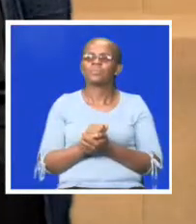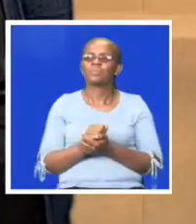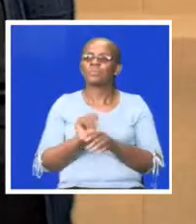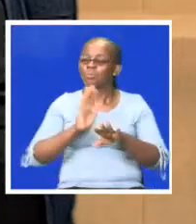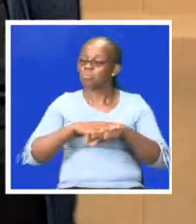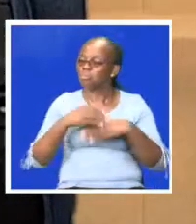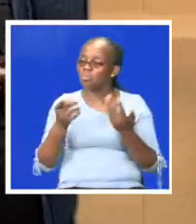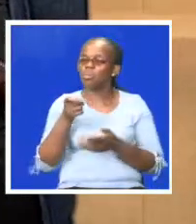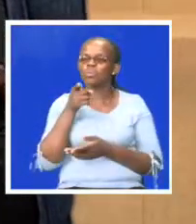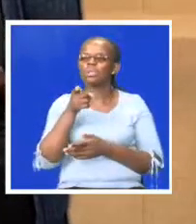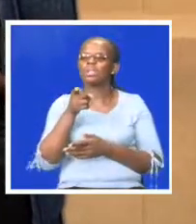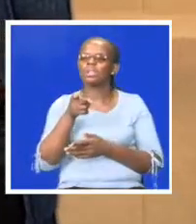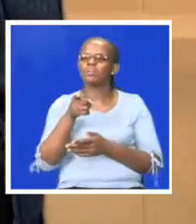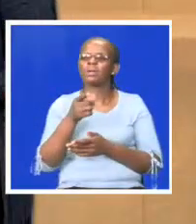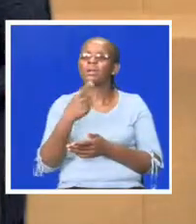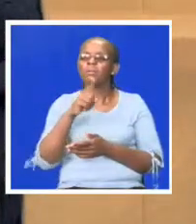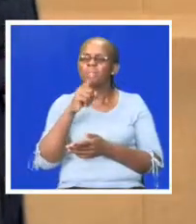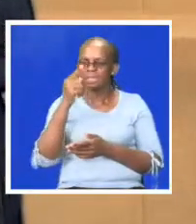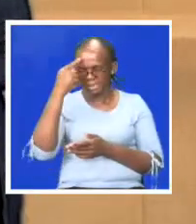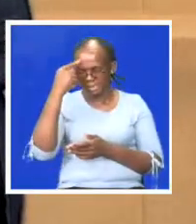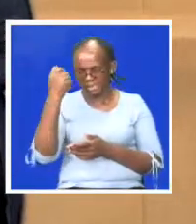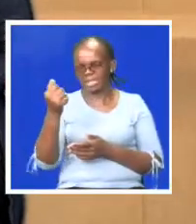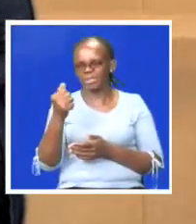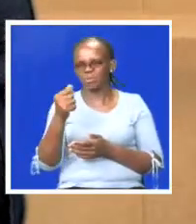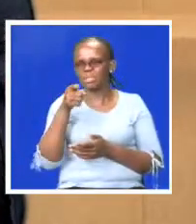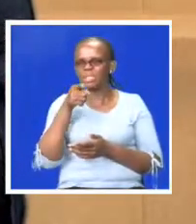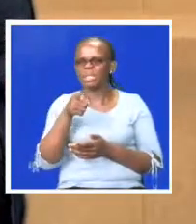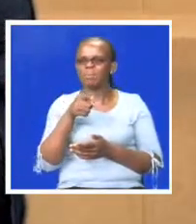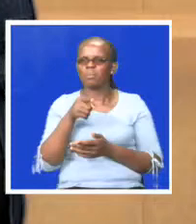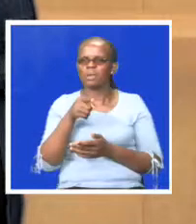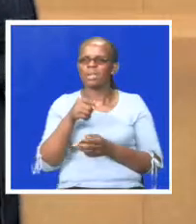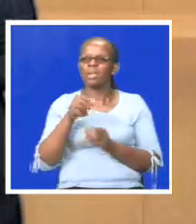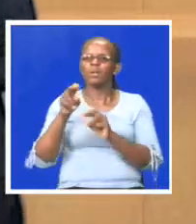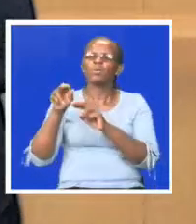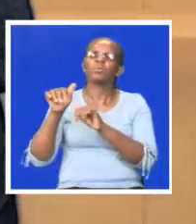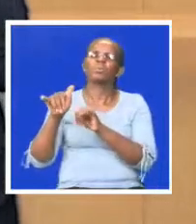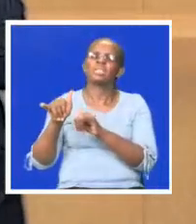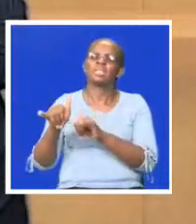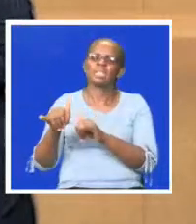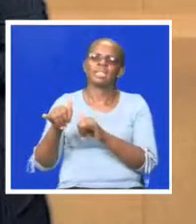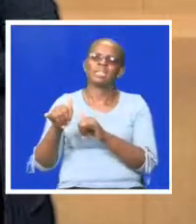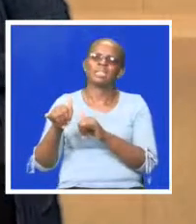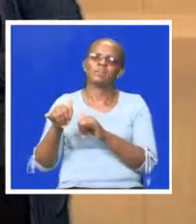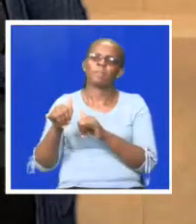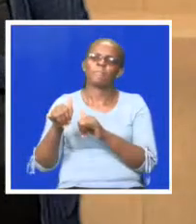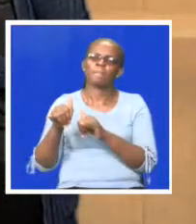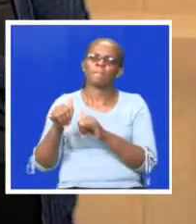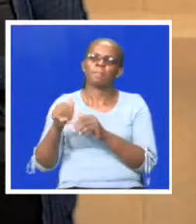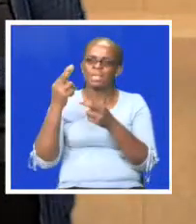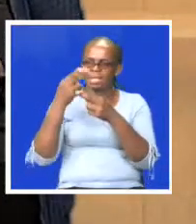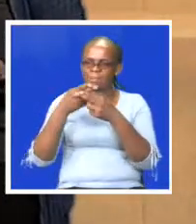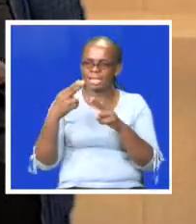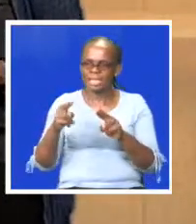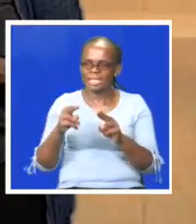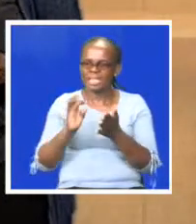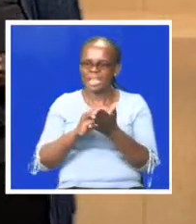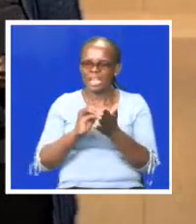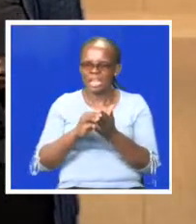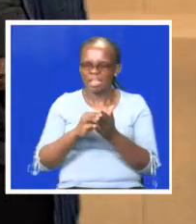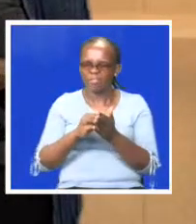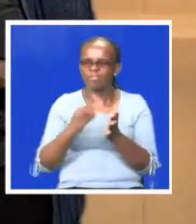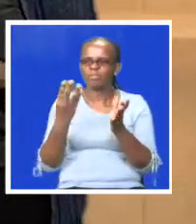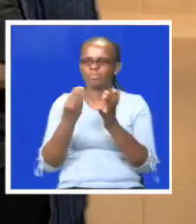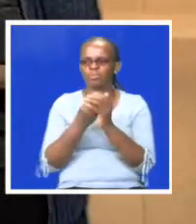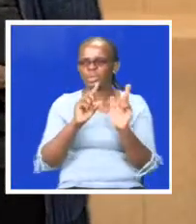is nothing there. So with me here, I've got some eggs that I'm going to put inside that egg tray. We are going to